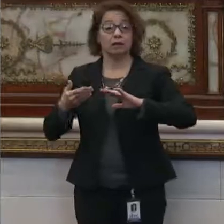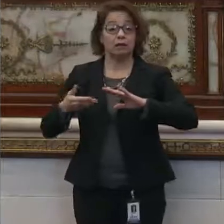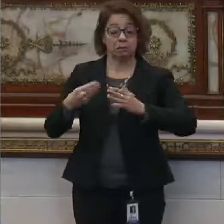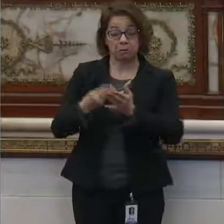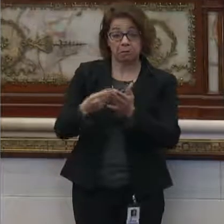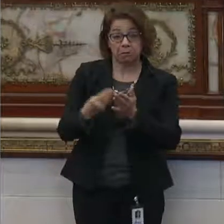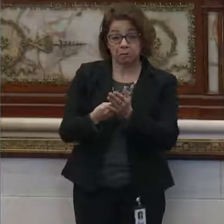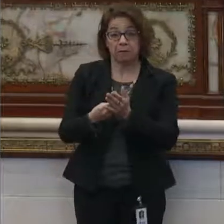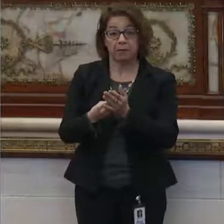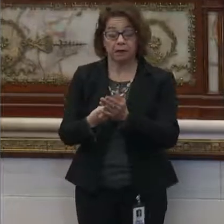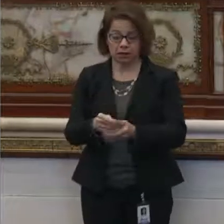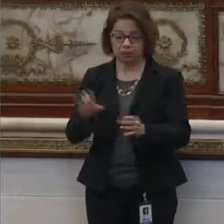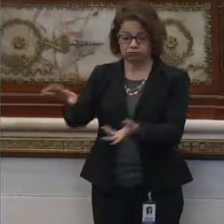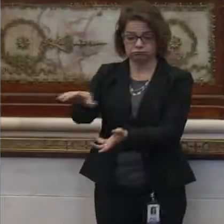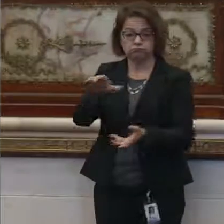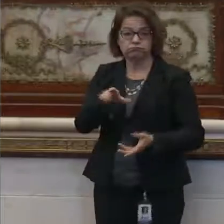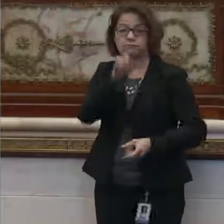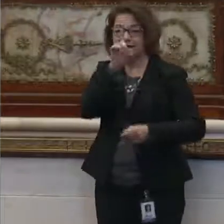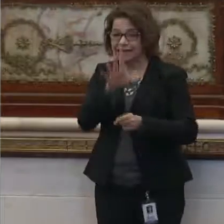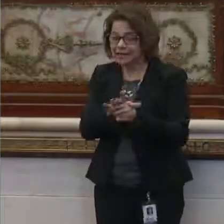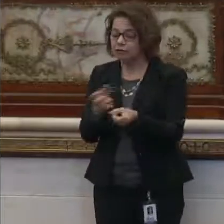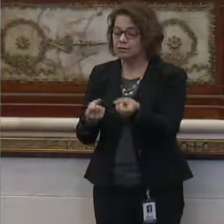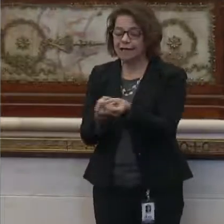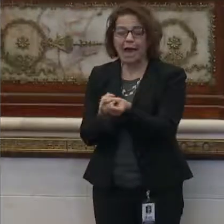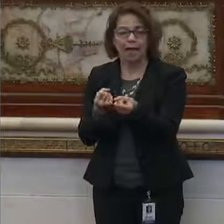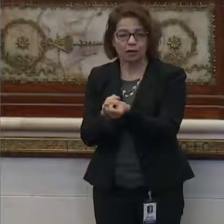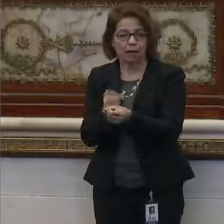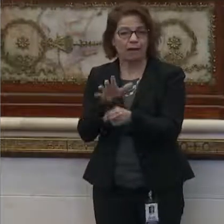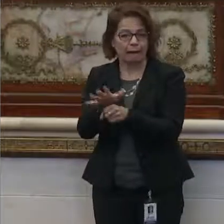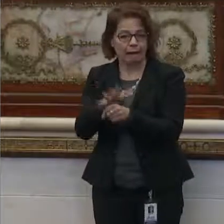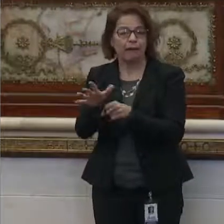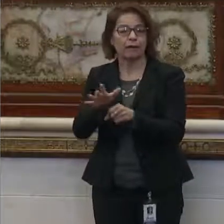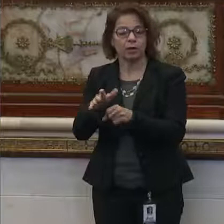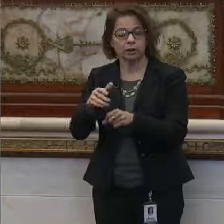Tee will assure adequate upkeep of a valued